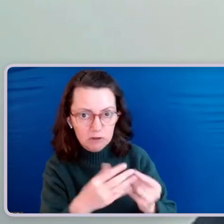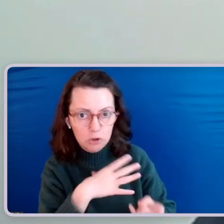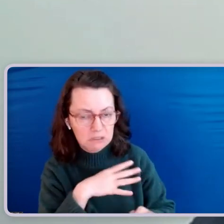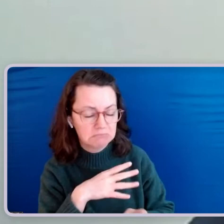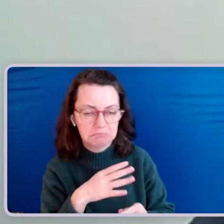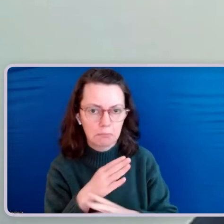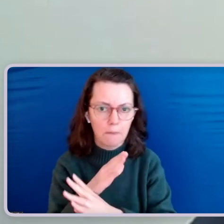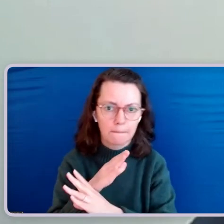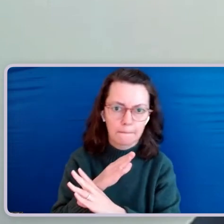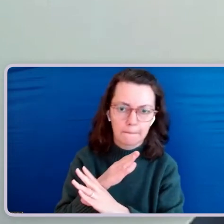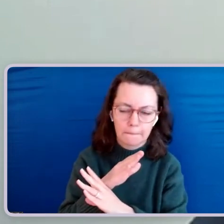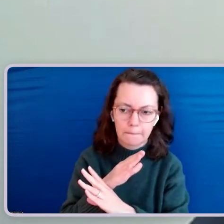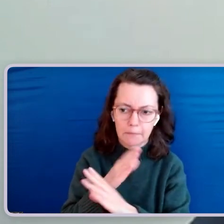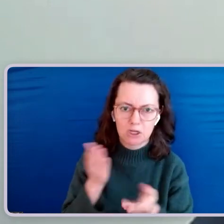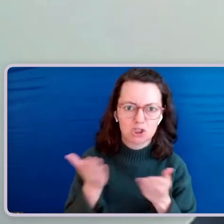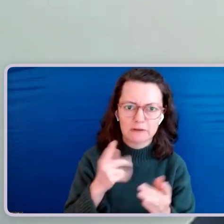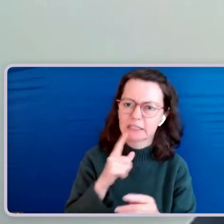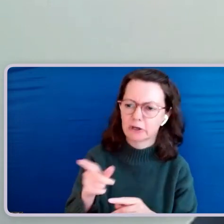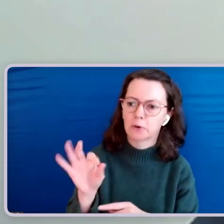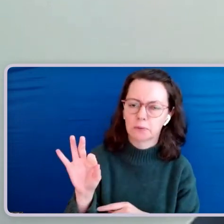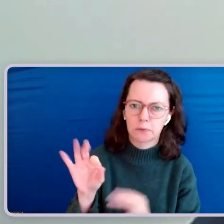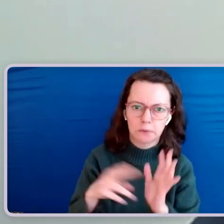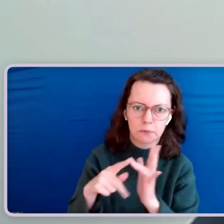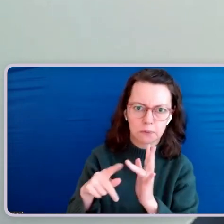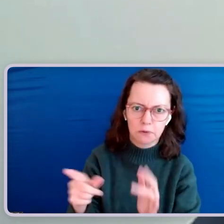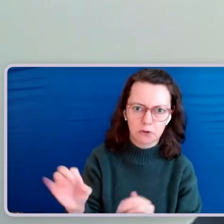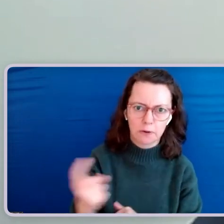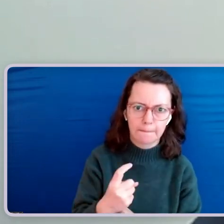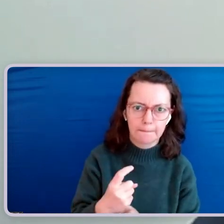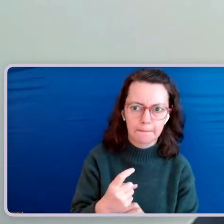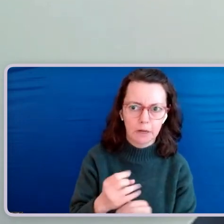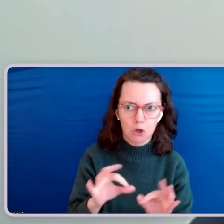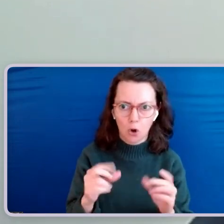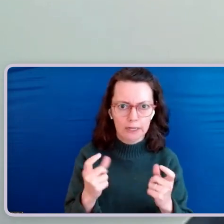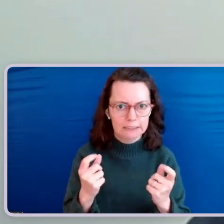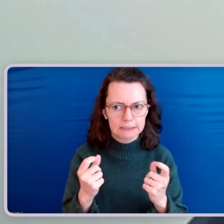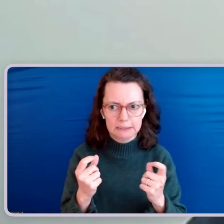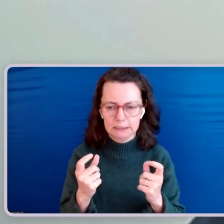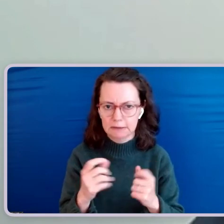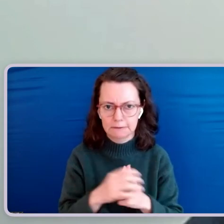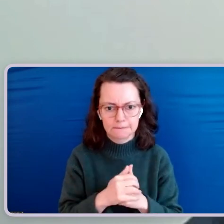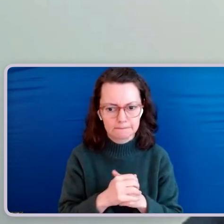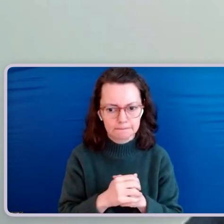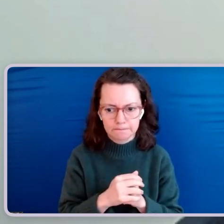support. It was not amazing not being able to do that in person.